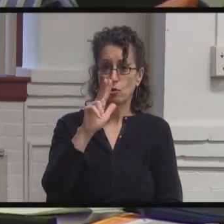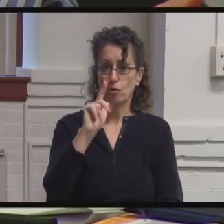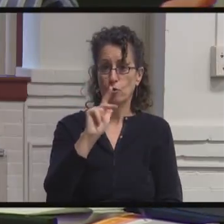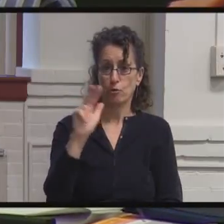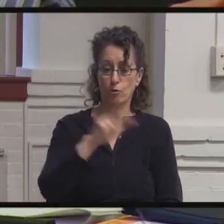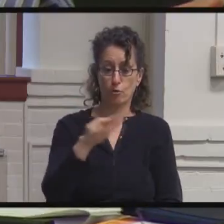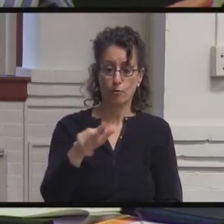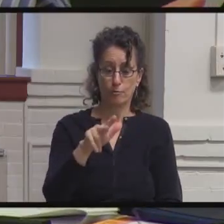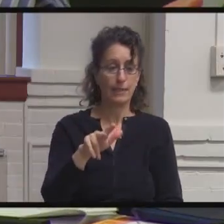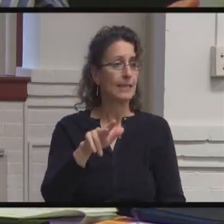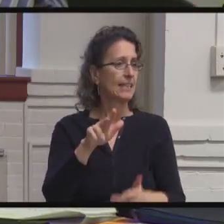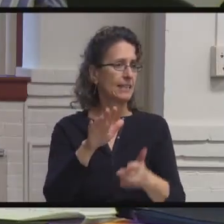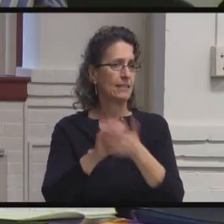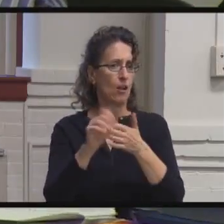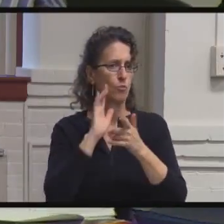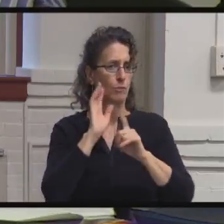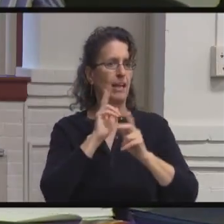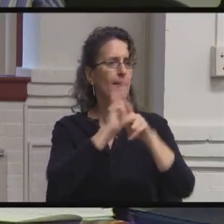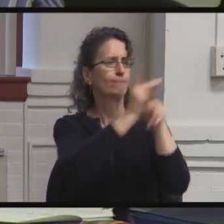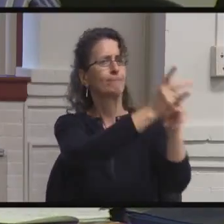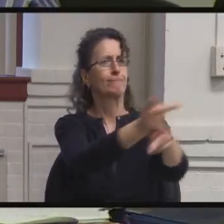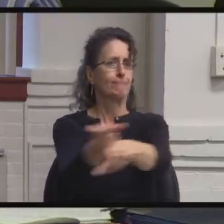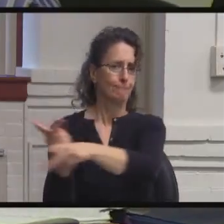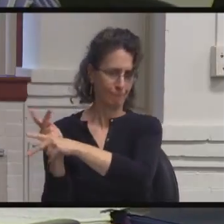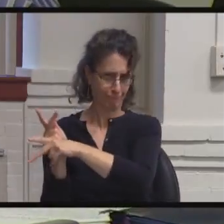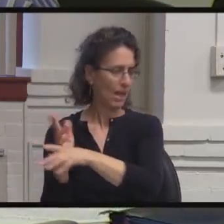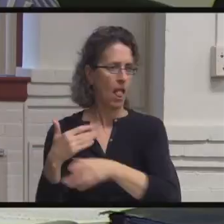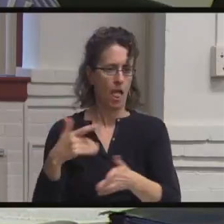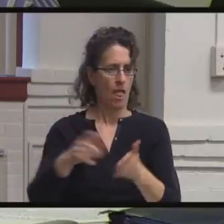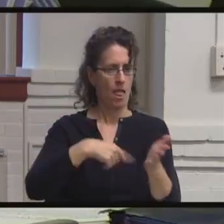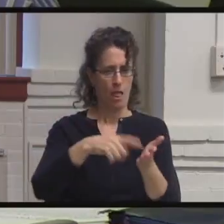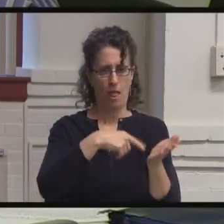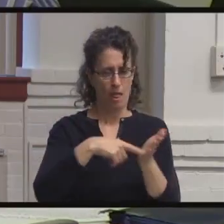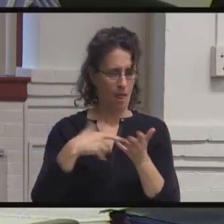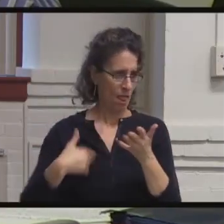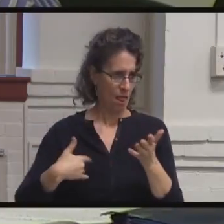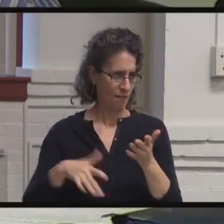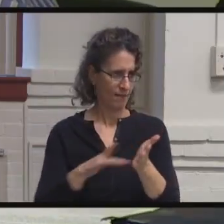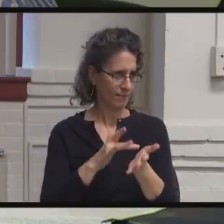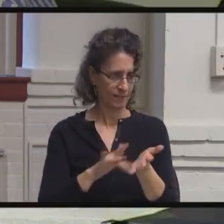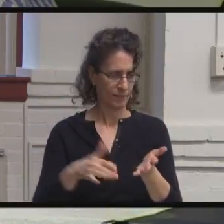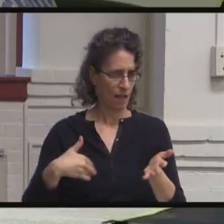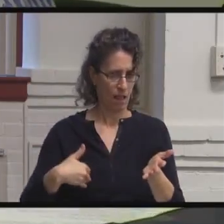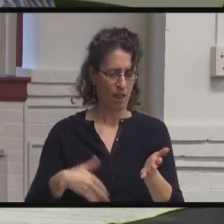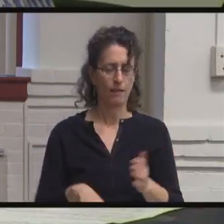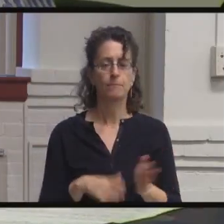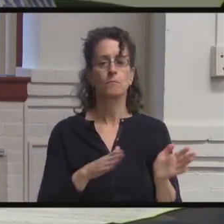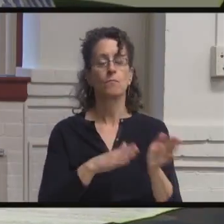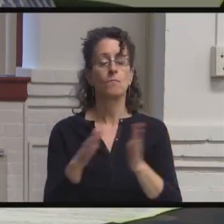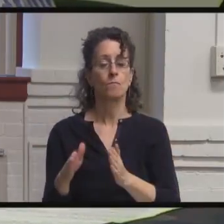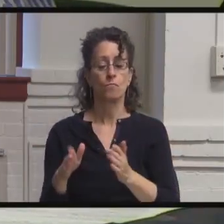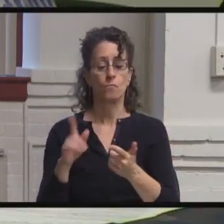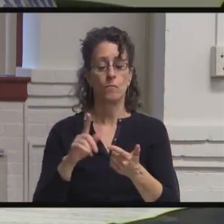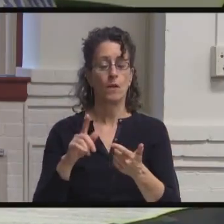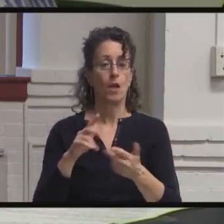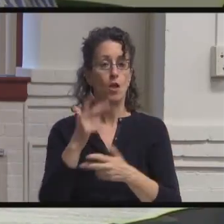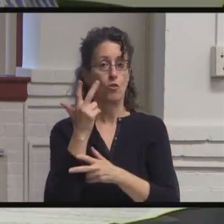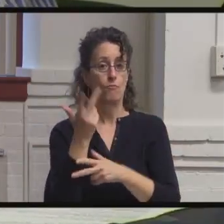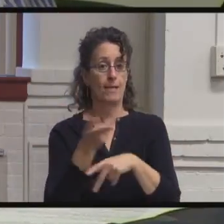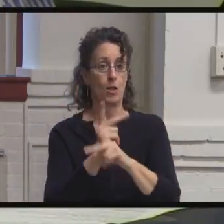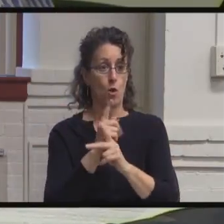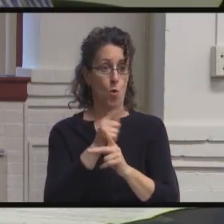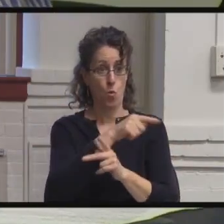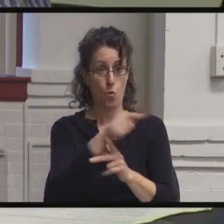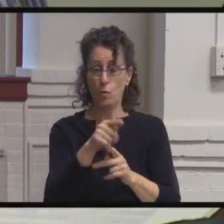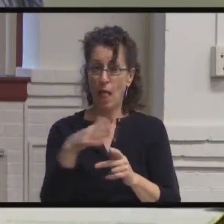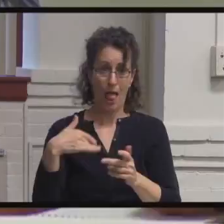$4,023,933 in loans outstanding as of the end of July. There were three of the loans had payments that were